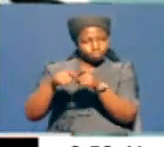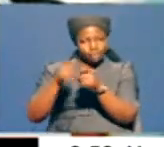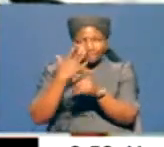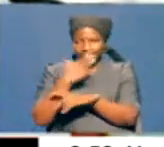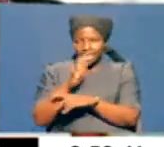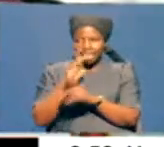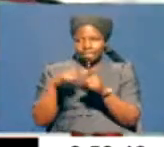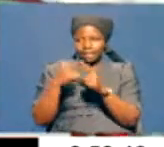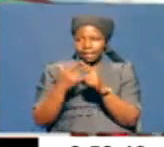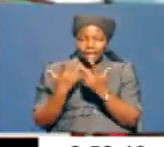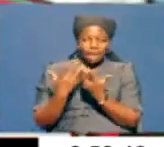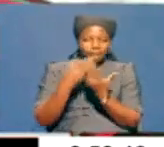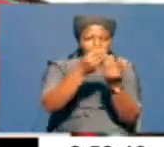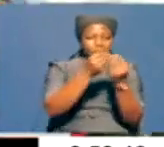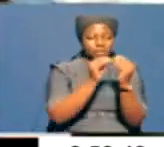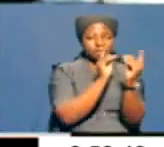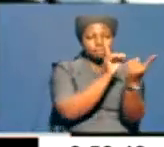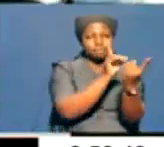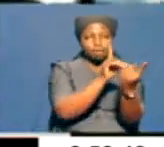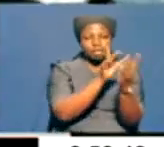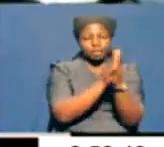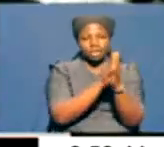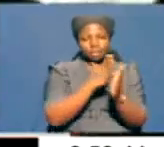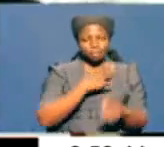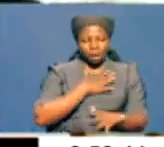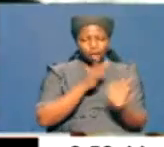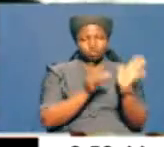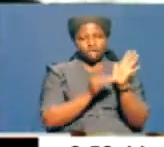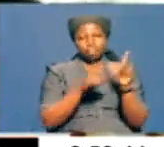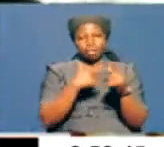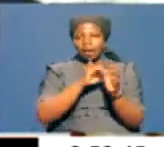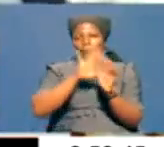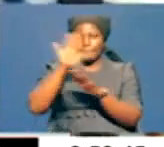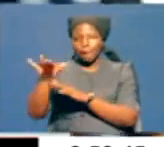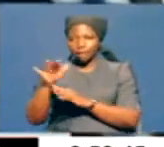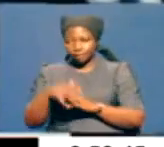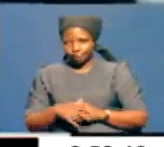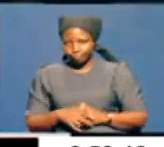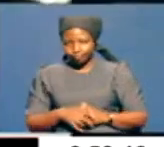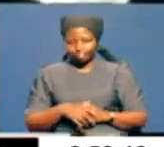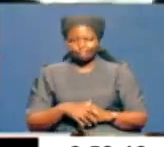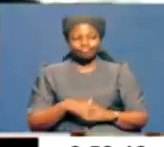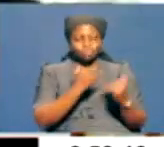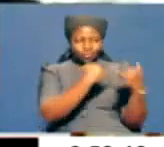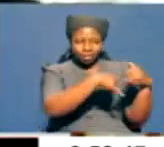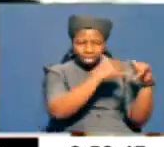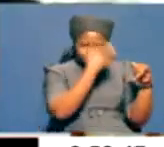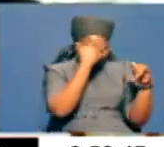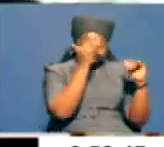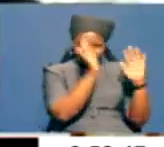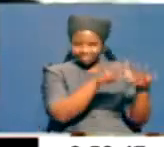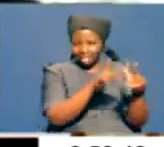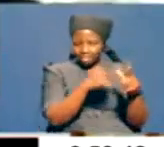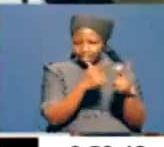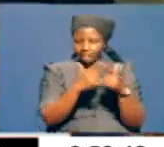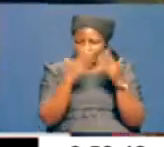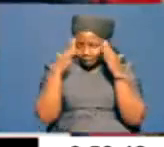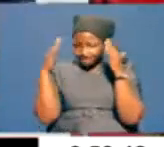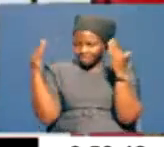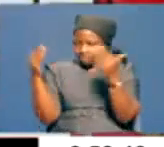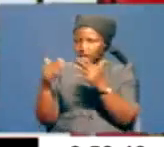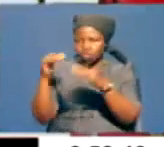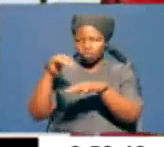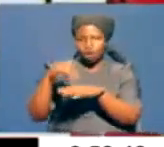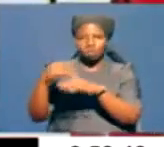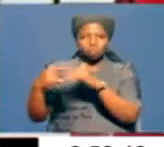I see my doctor, and then I prepare for next races. I forgot about the trials, and I focus on down my legs.